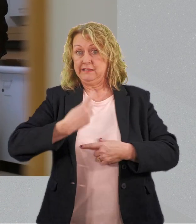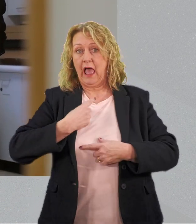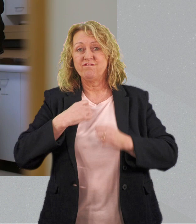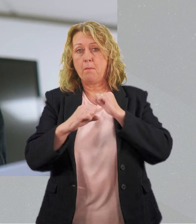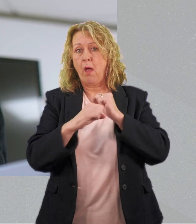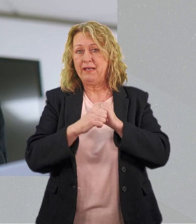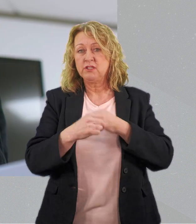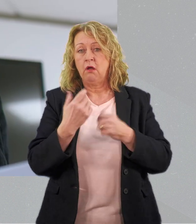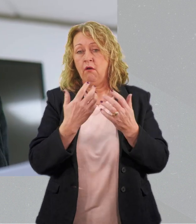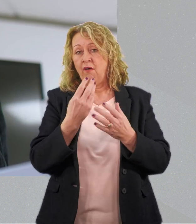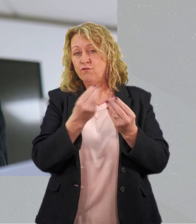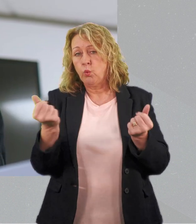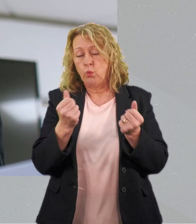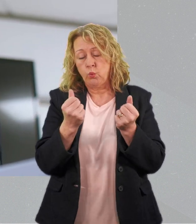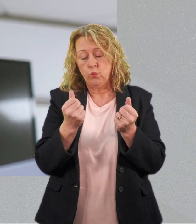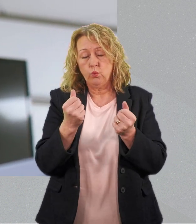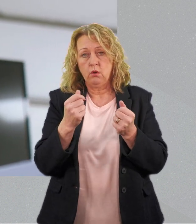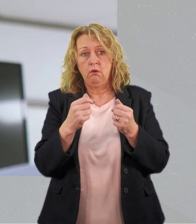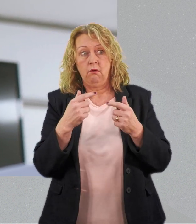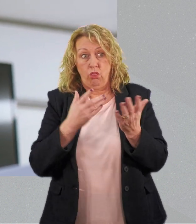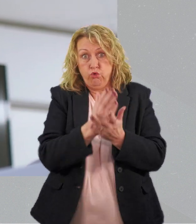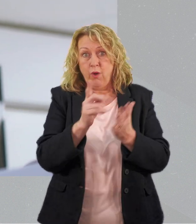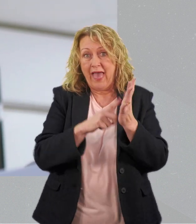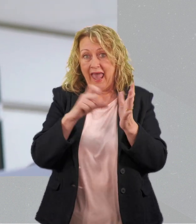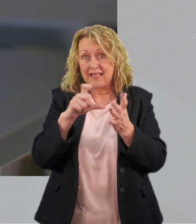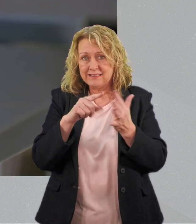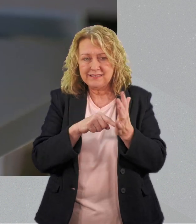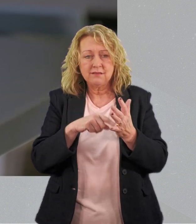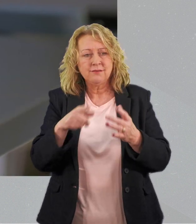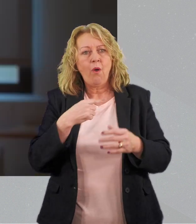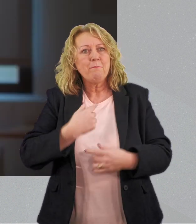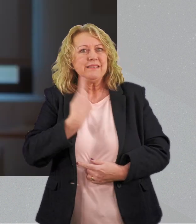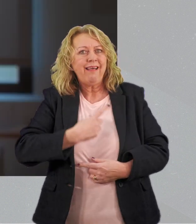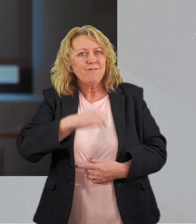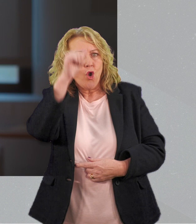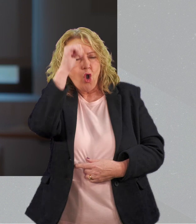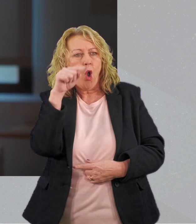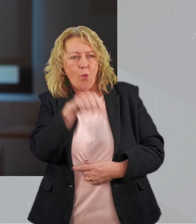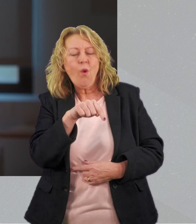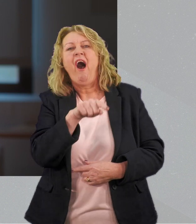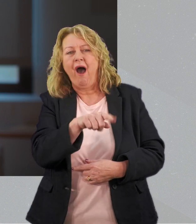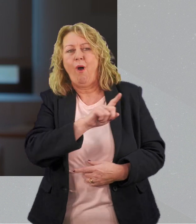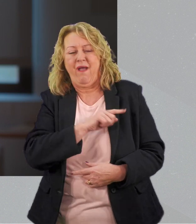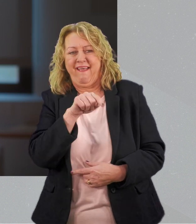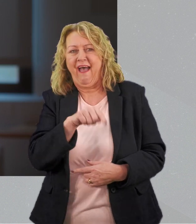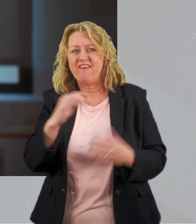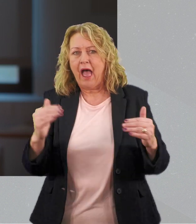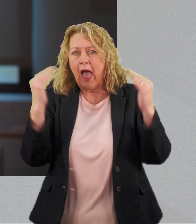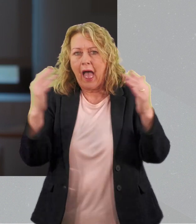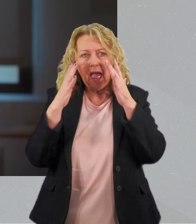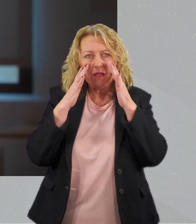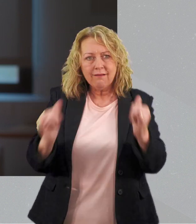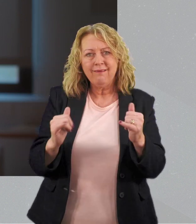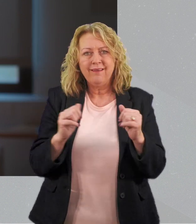by the Lancet Group, and I think knowing that the Lancet has high quality peer review